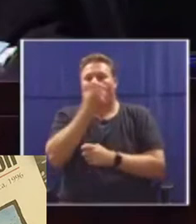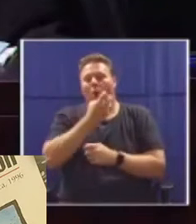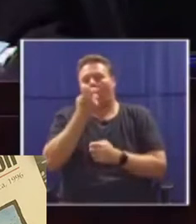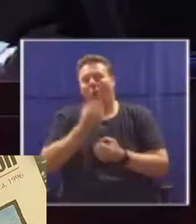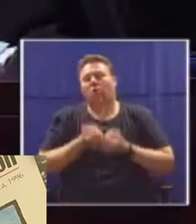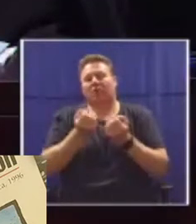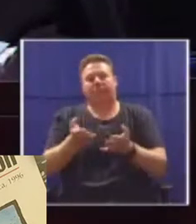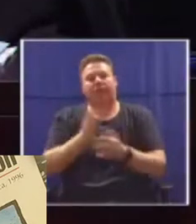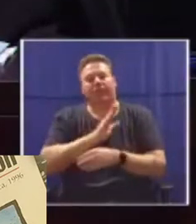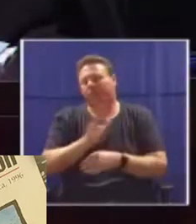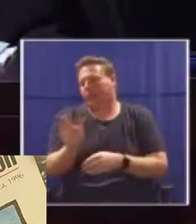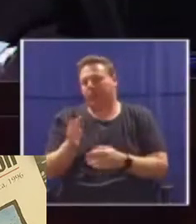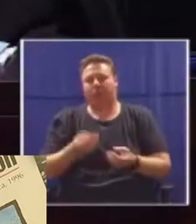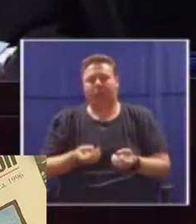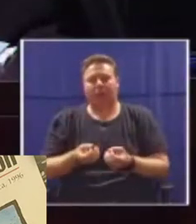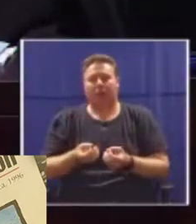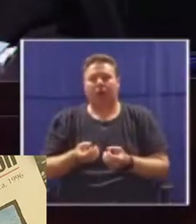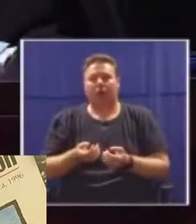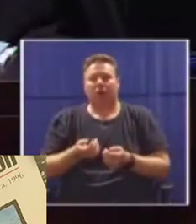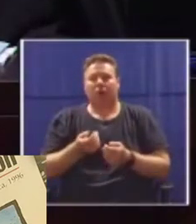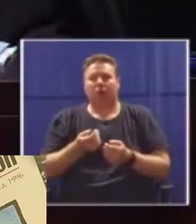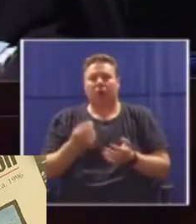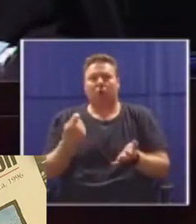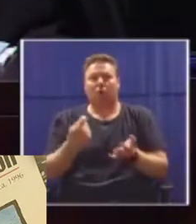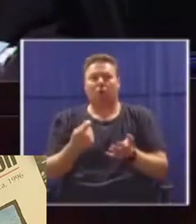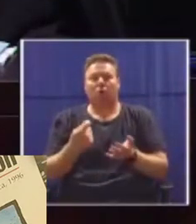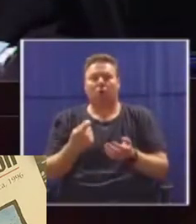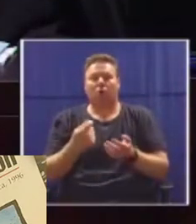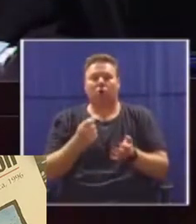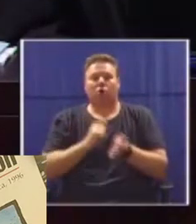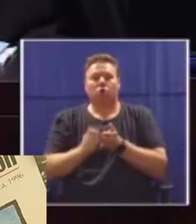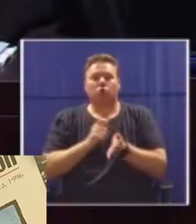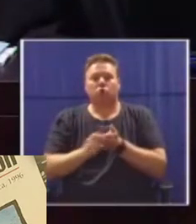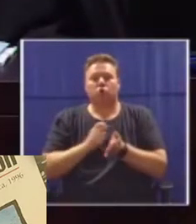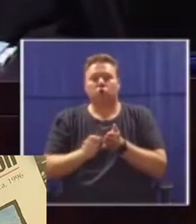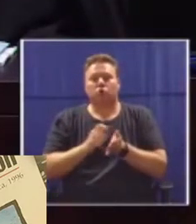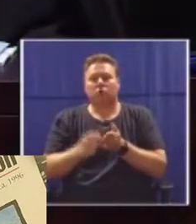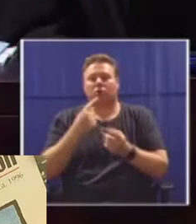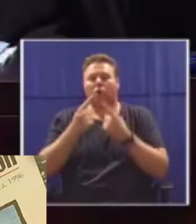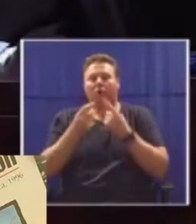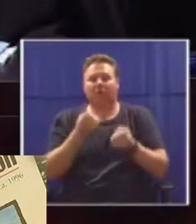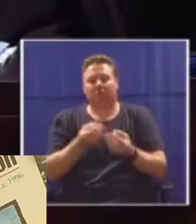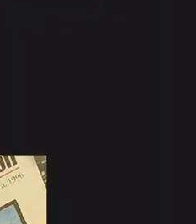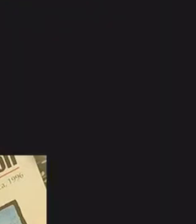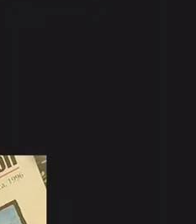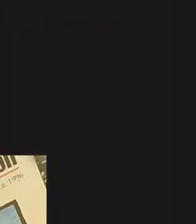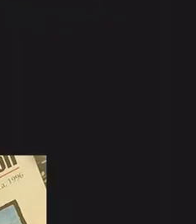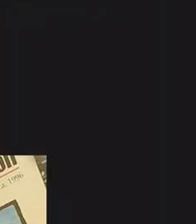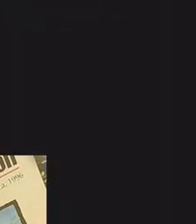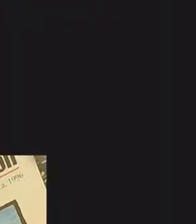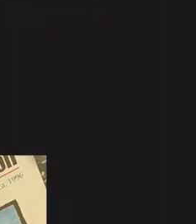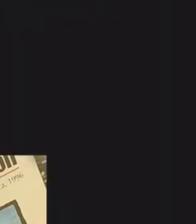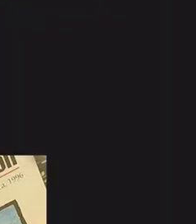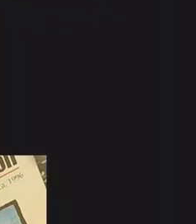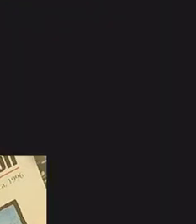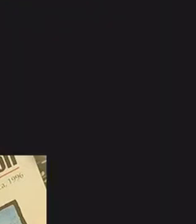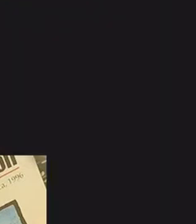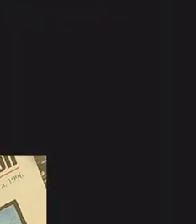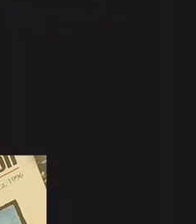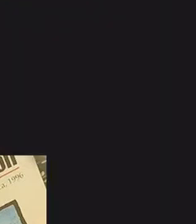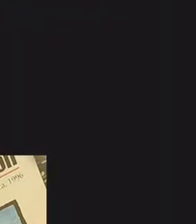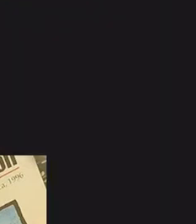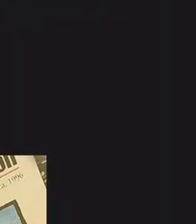not to submit oral submission in addition to the written comments. Departments responded to the written submission on the 1st of November. The